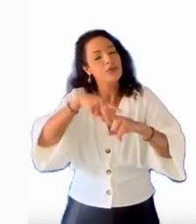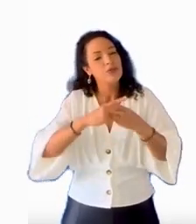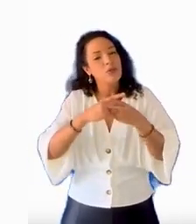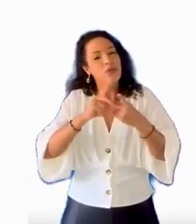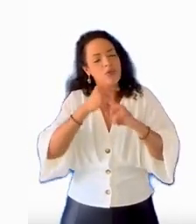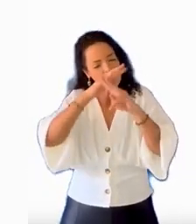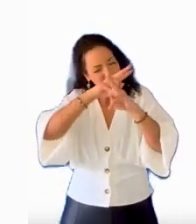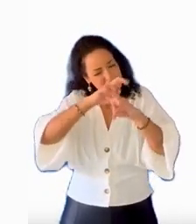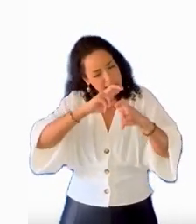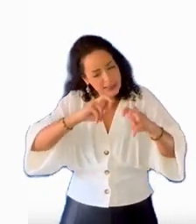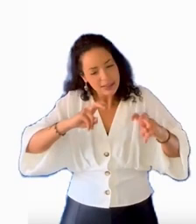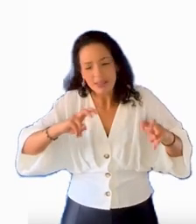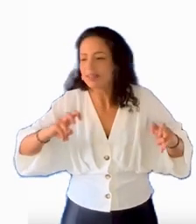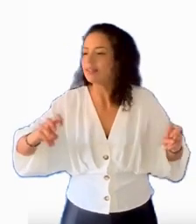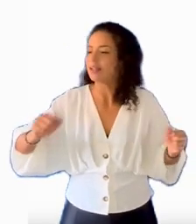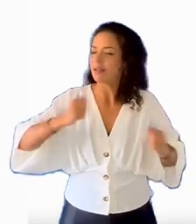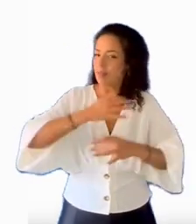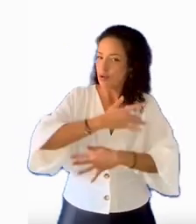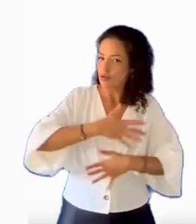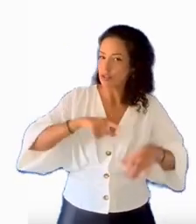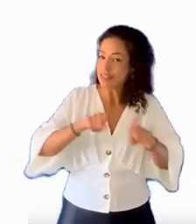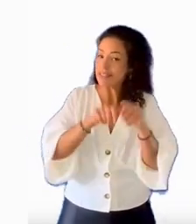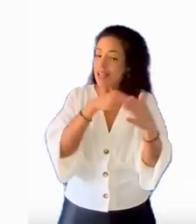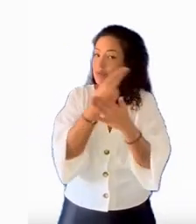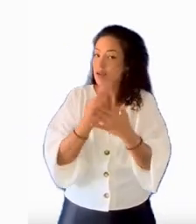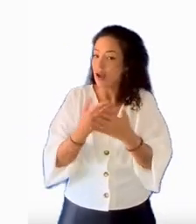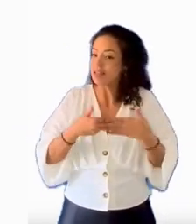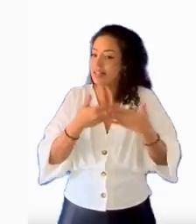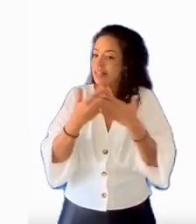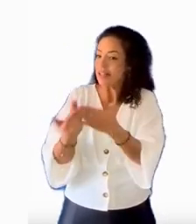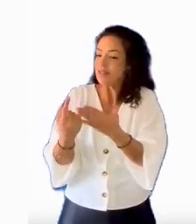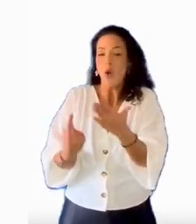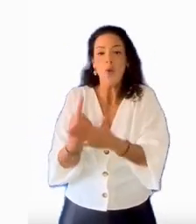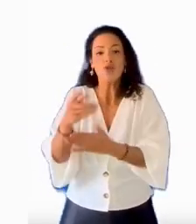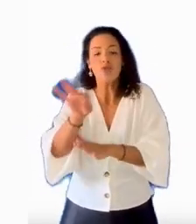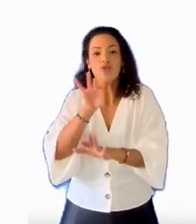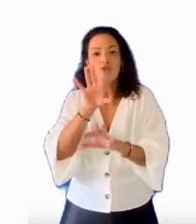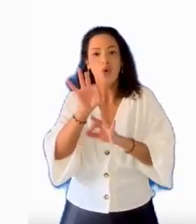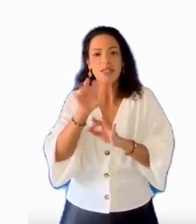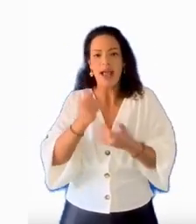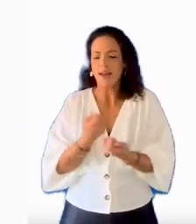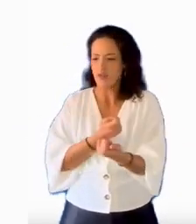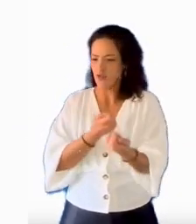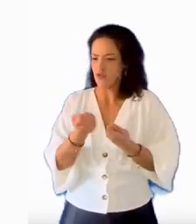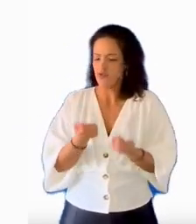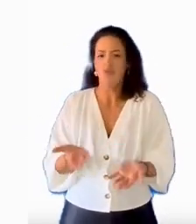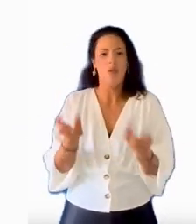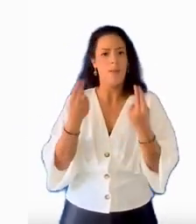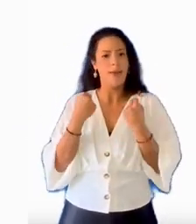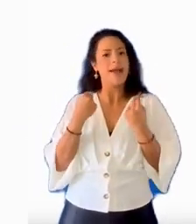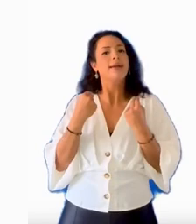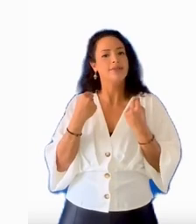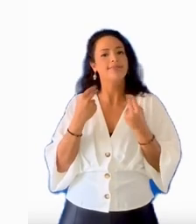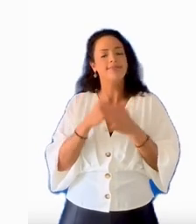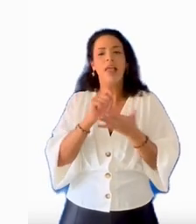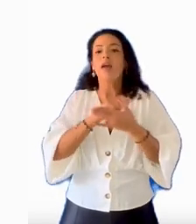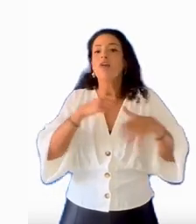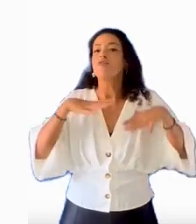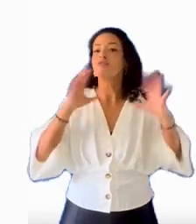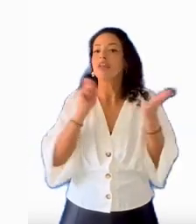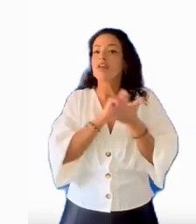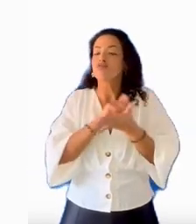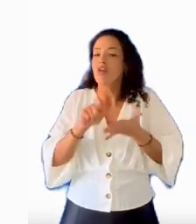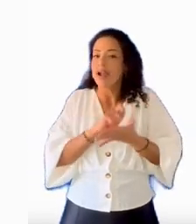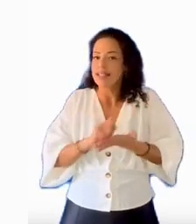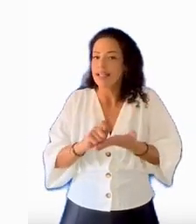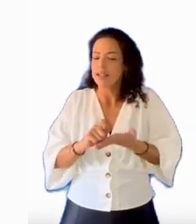exploring emotions. As with art, it offers choice and the chance to regain control. Free writing in particular gives permission to generate ideas and respond